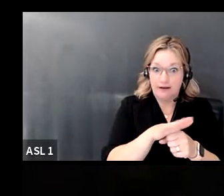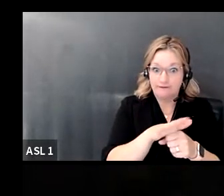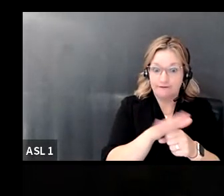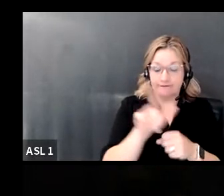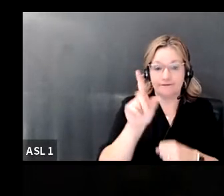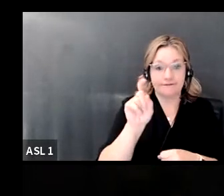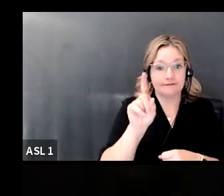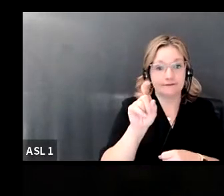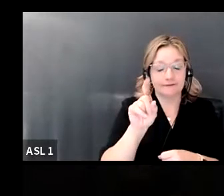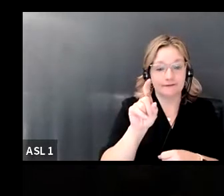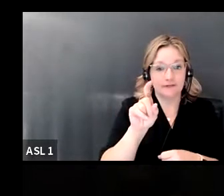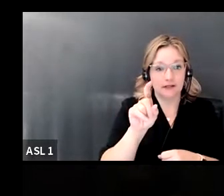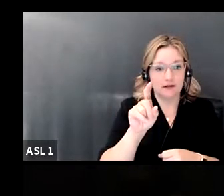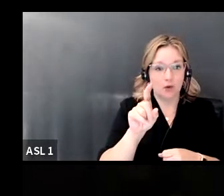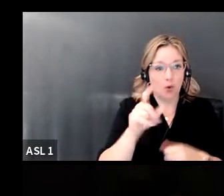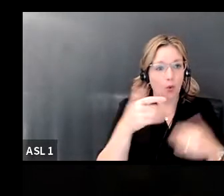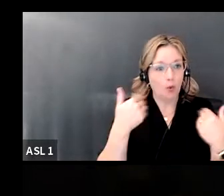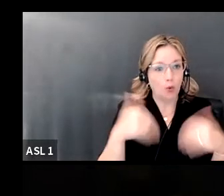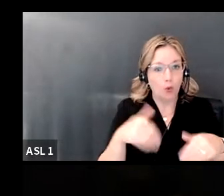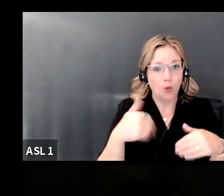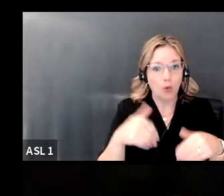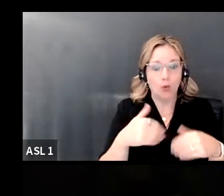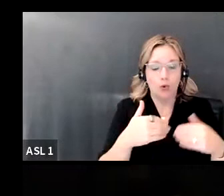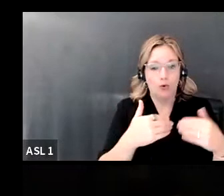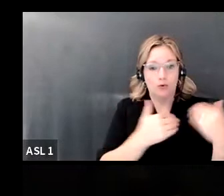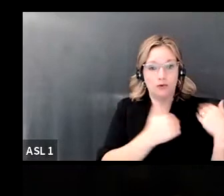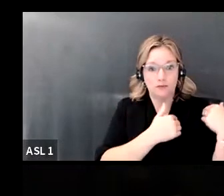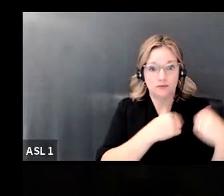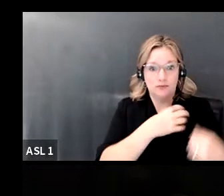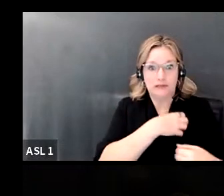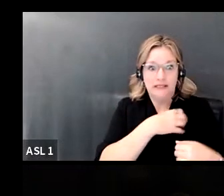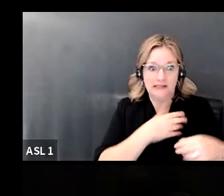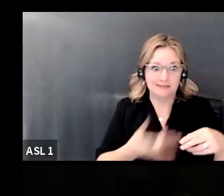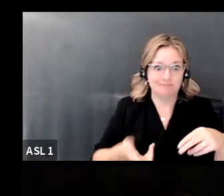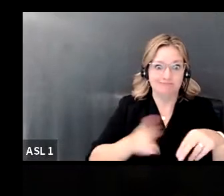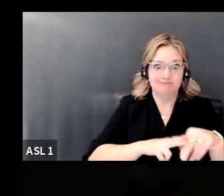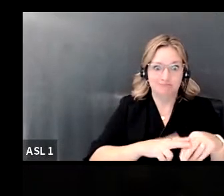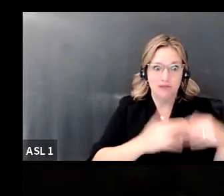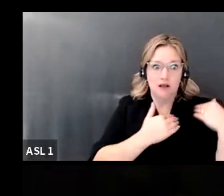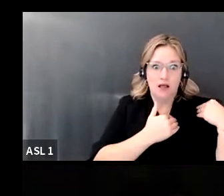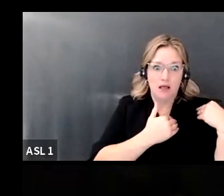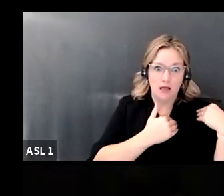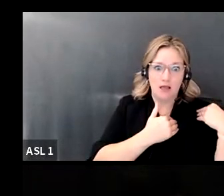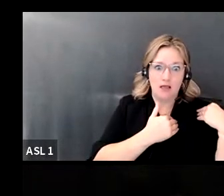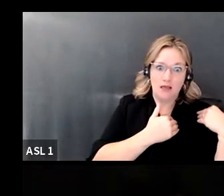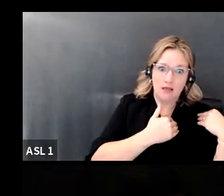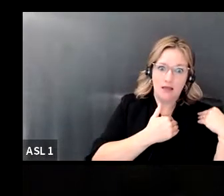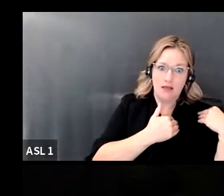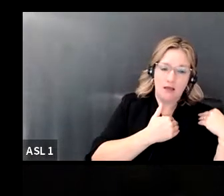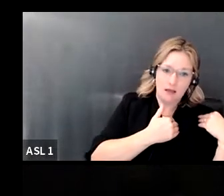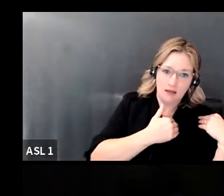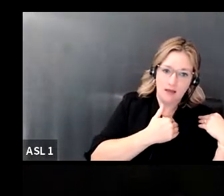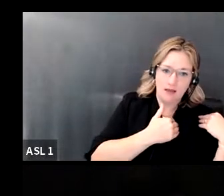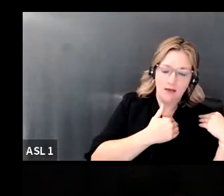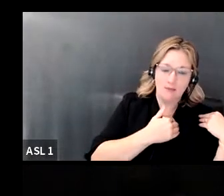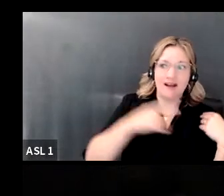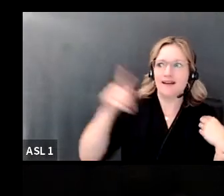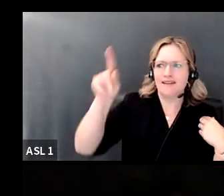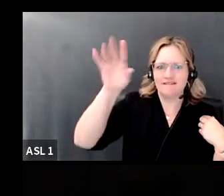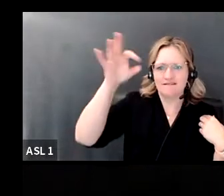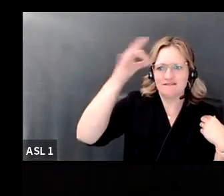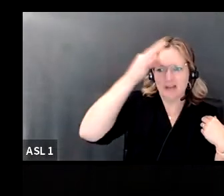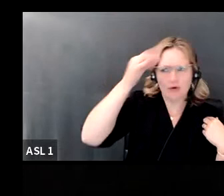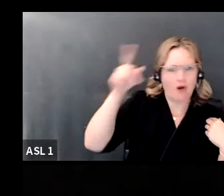the policing responsibilities um often uh that are dictated by um you know federal